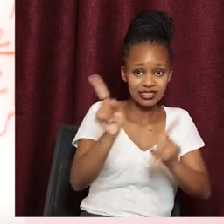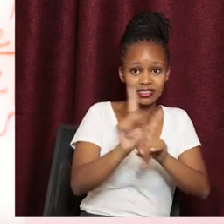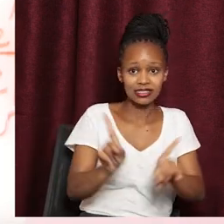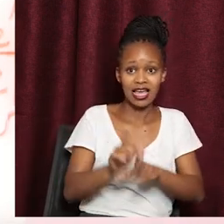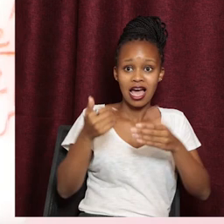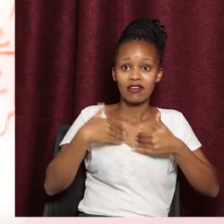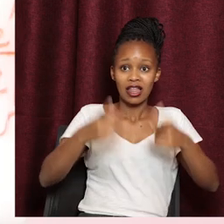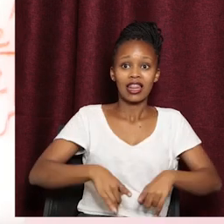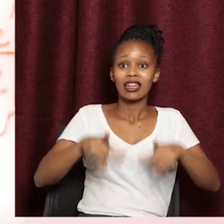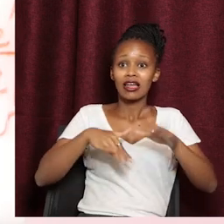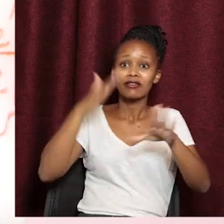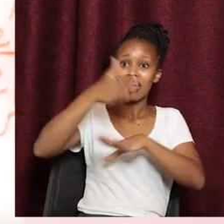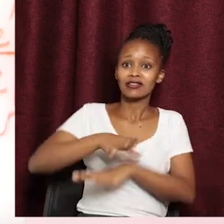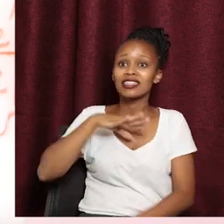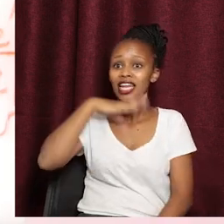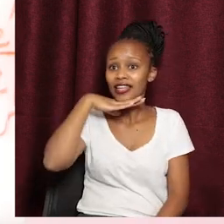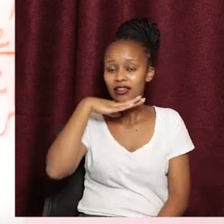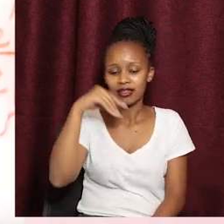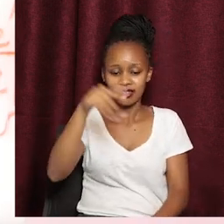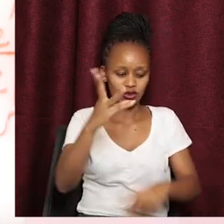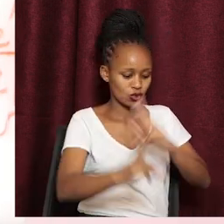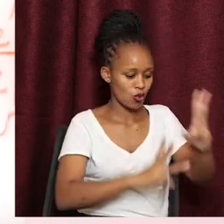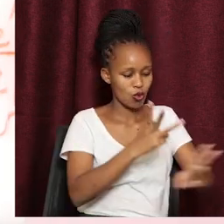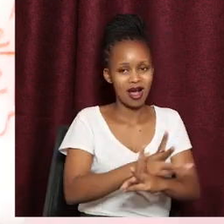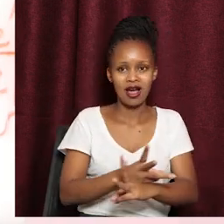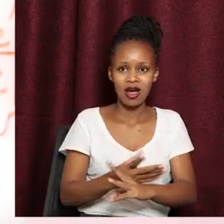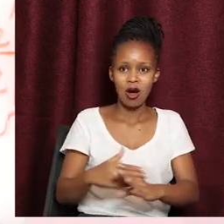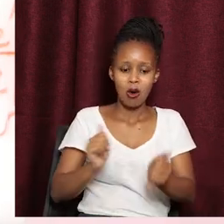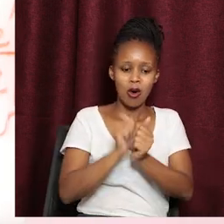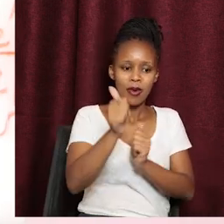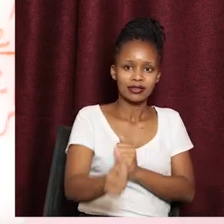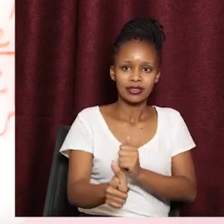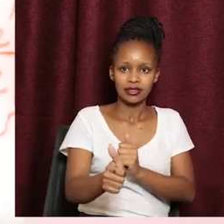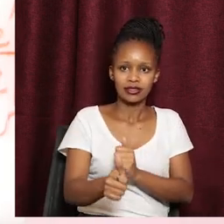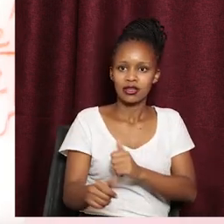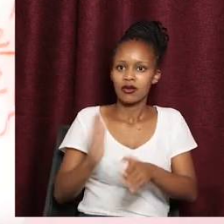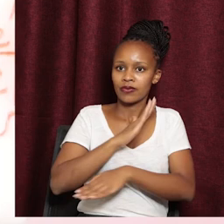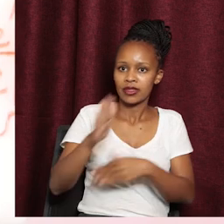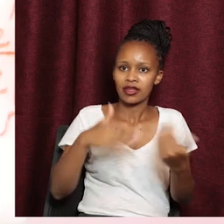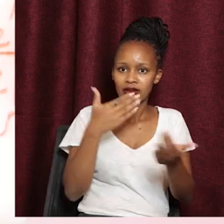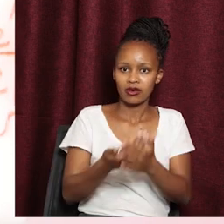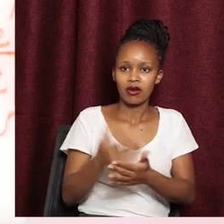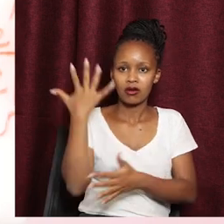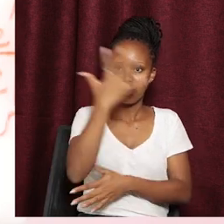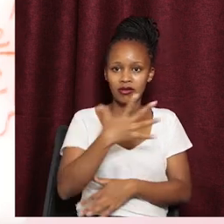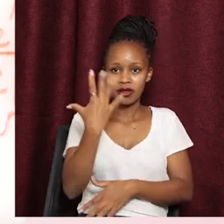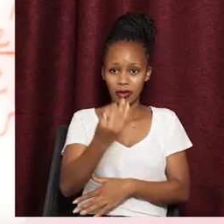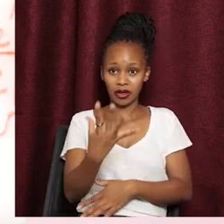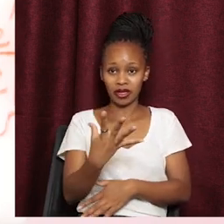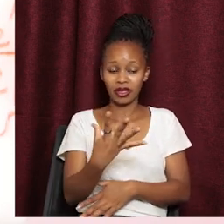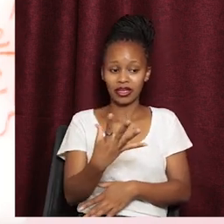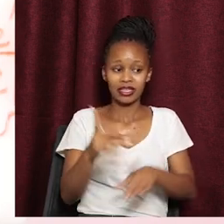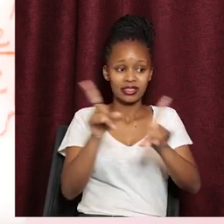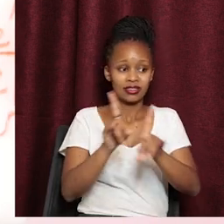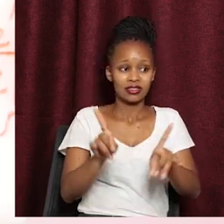death. This world will pass away with all its beauty, with all the glamour,